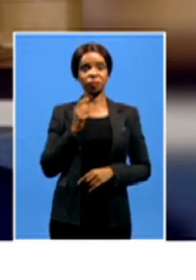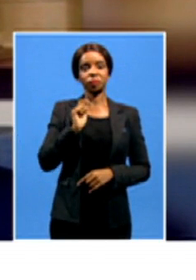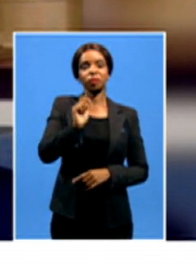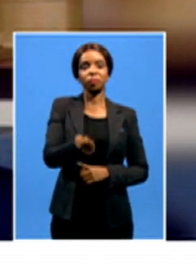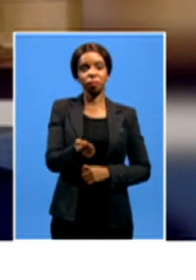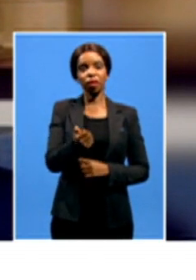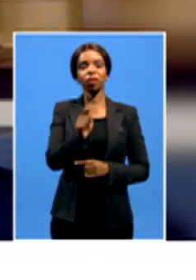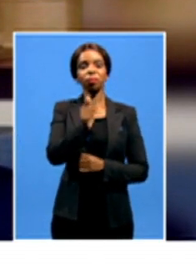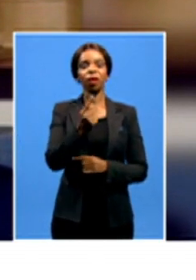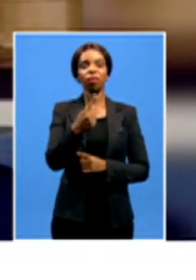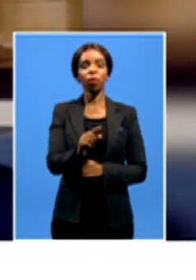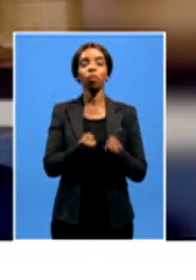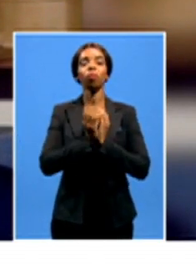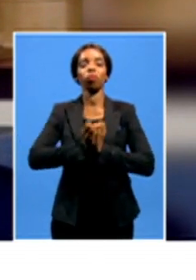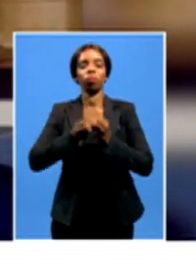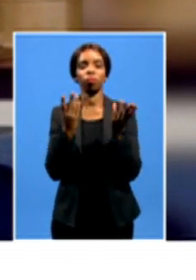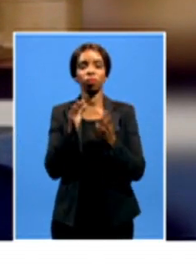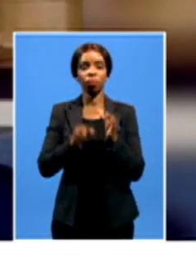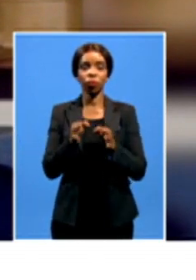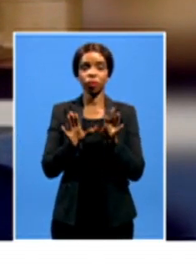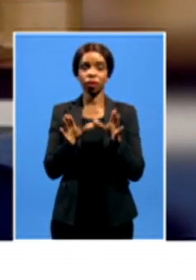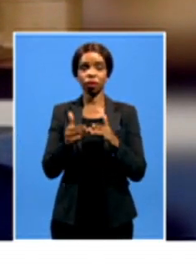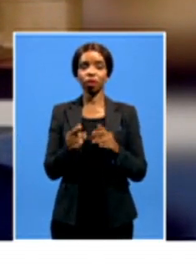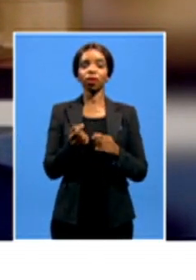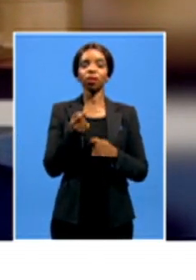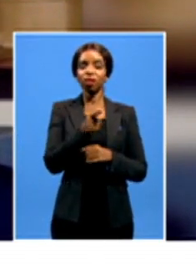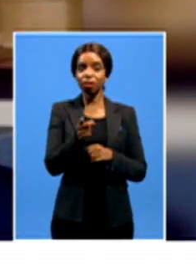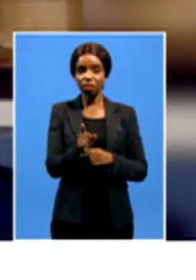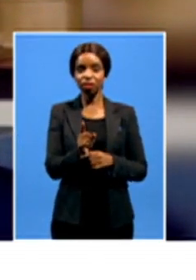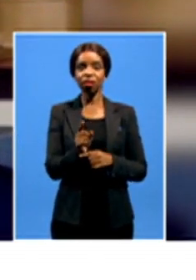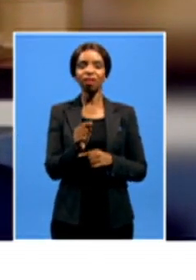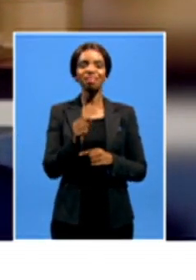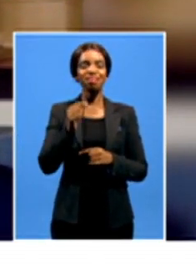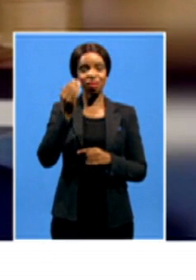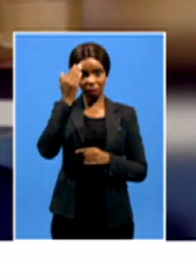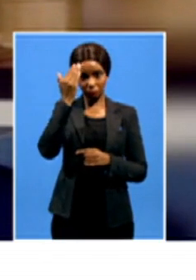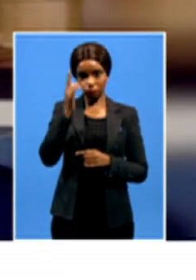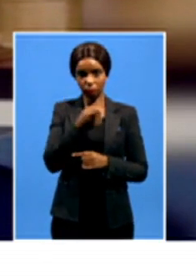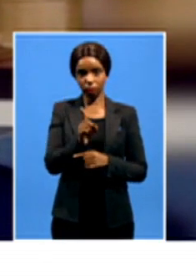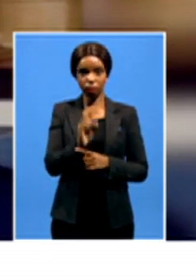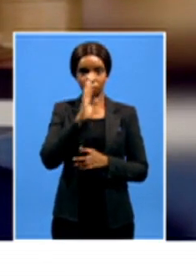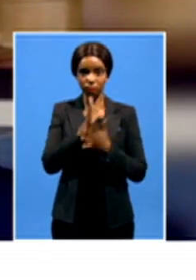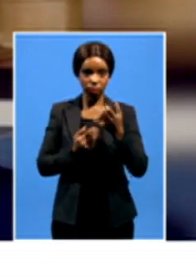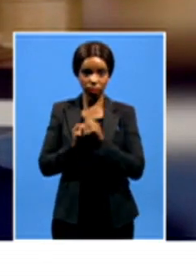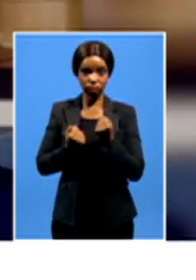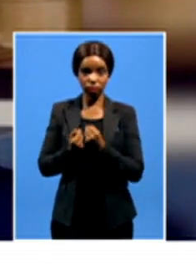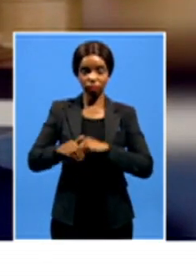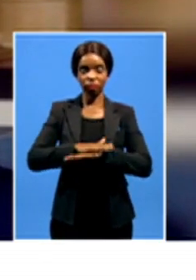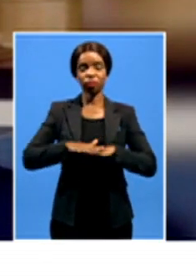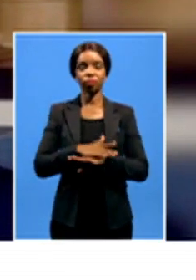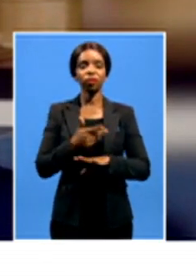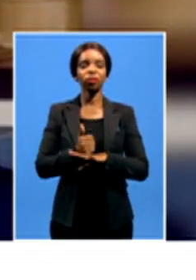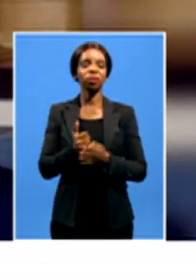of political parties which are Johnny-come-latelys and which have no proven support base and might in